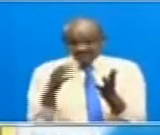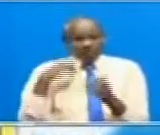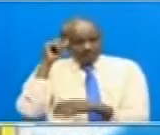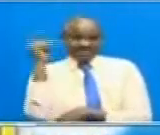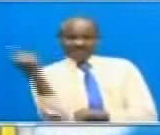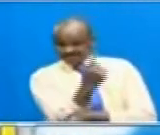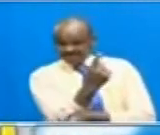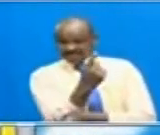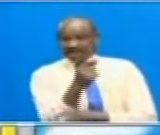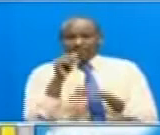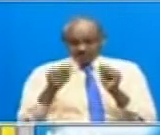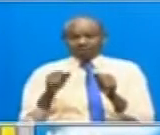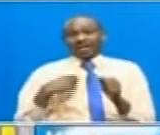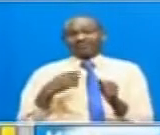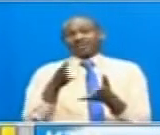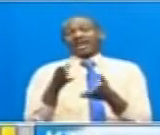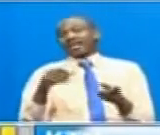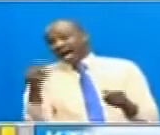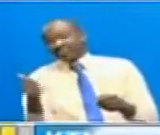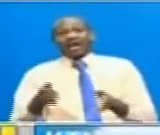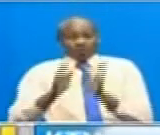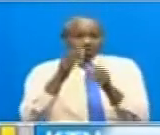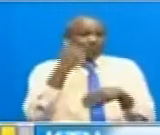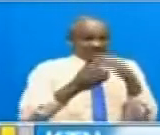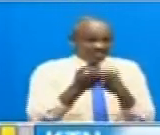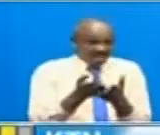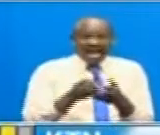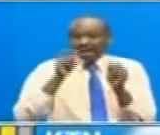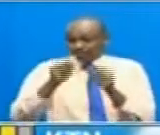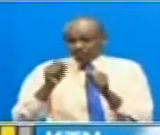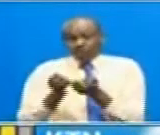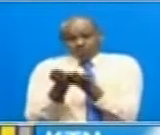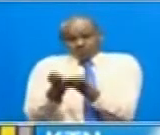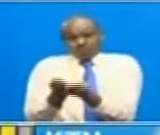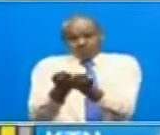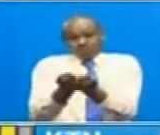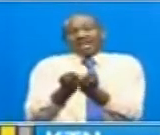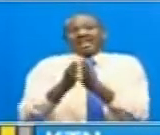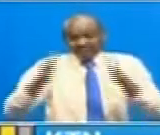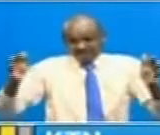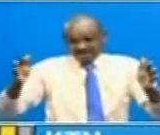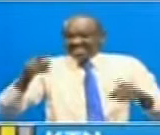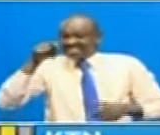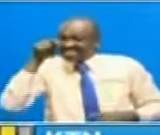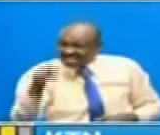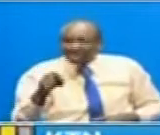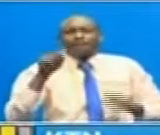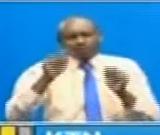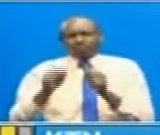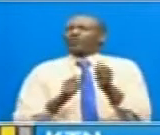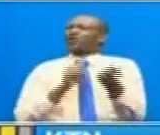running, the additional roads that are being paved, the port is being expanded, that's going to unleash a wave